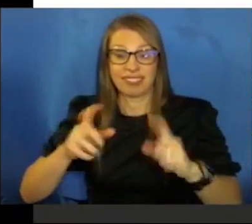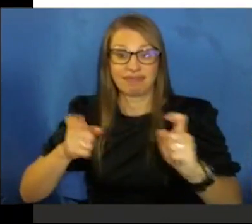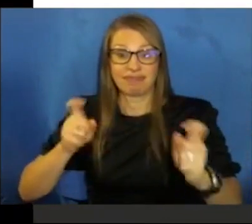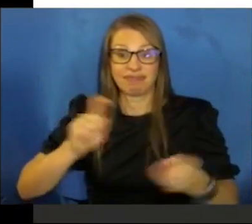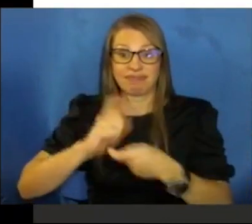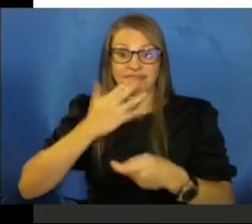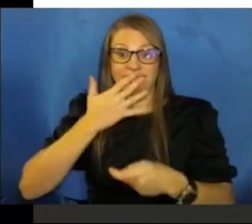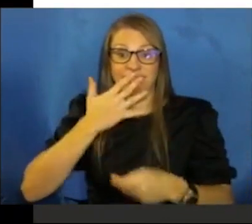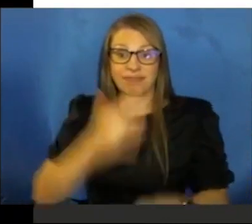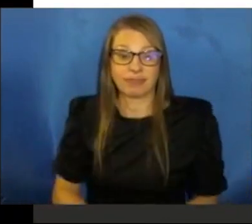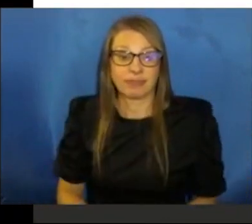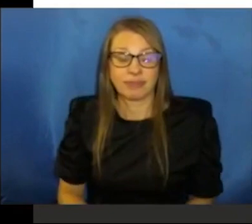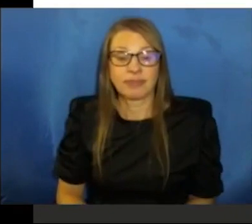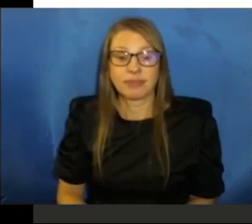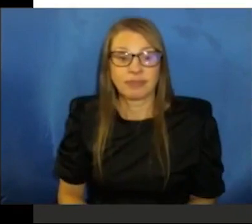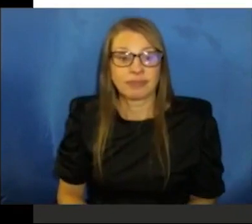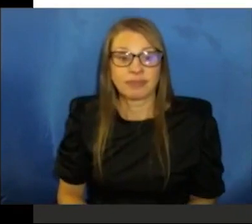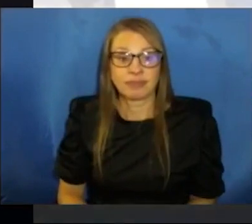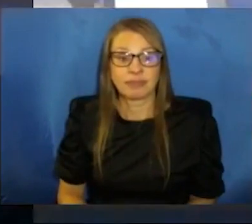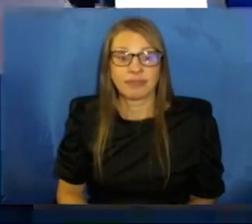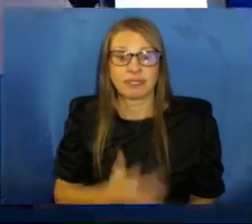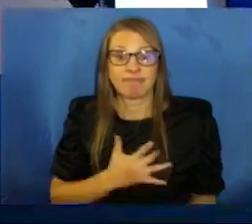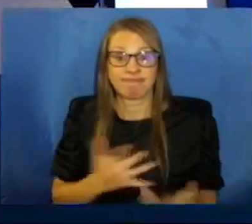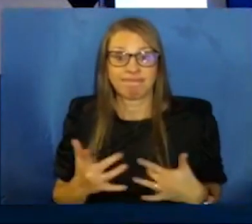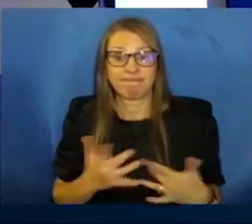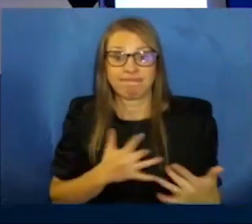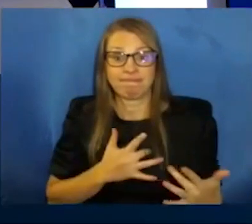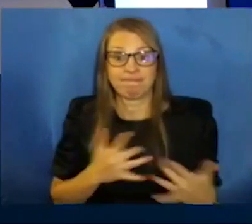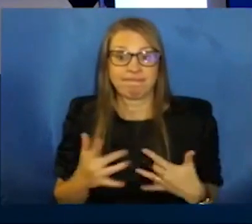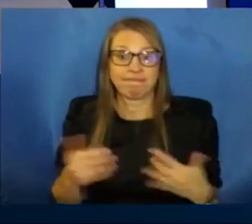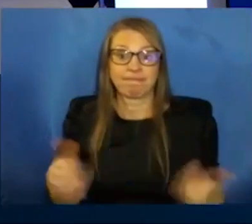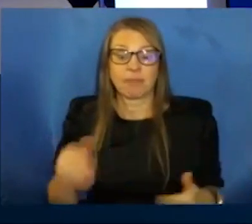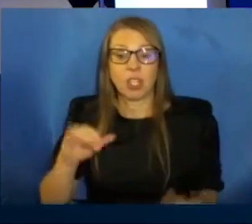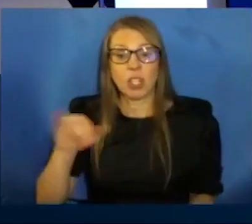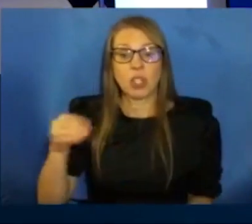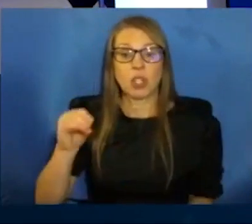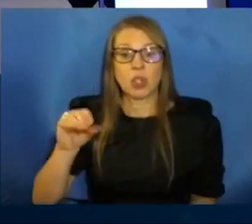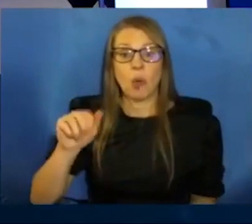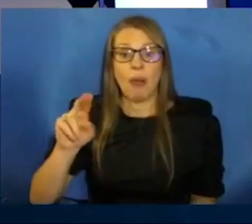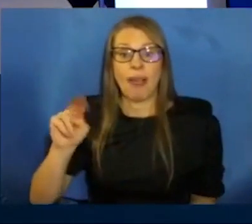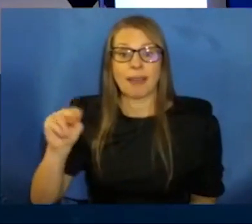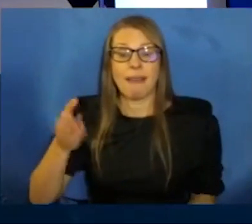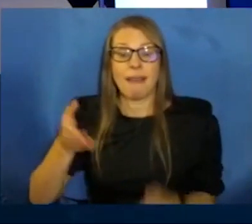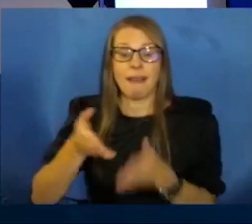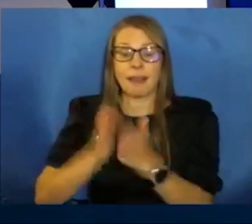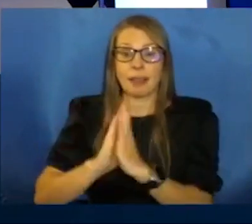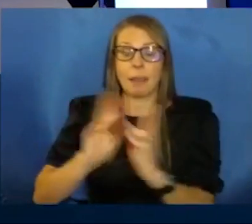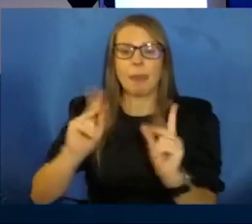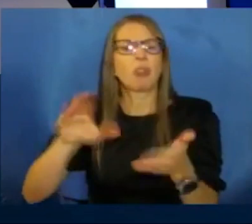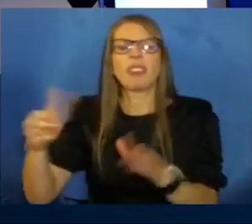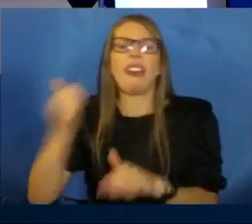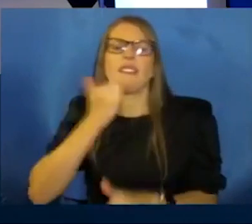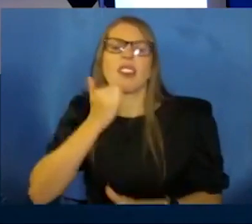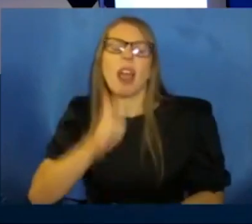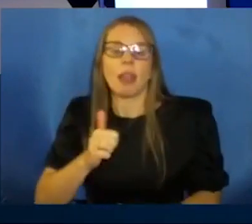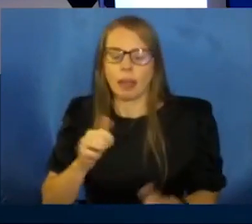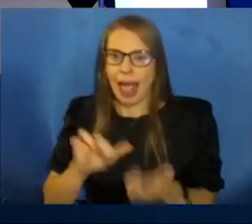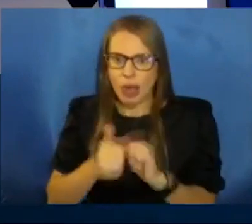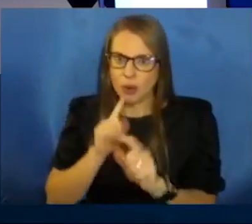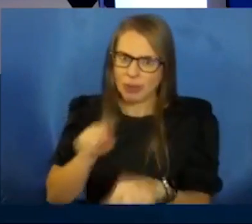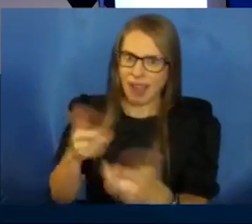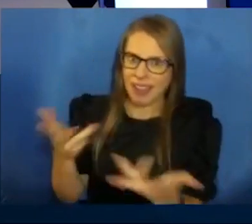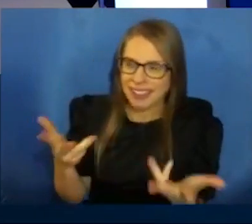was dropped kind of in south central Missouri. And it just spread down through the states that you see there.